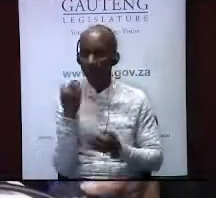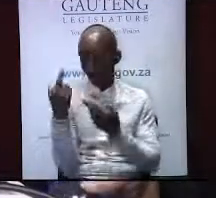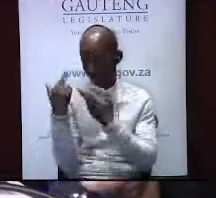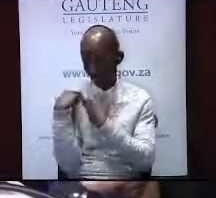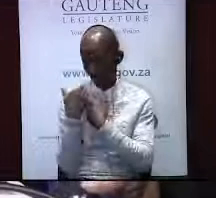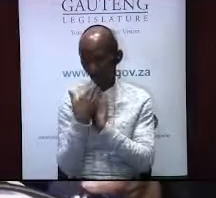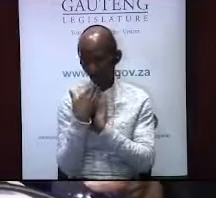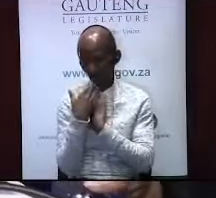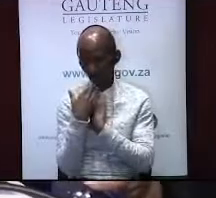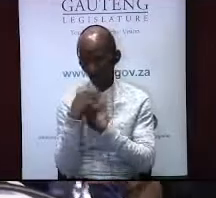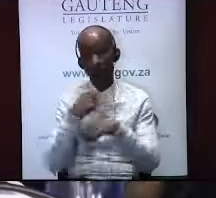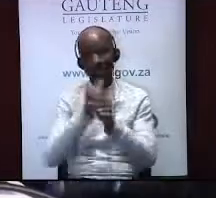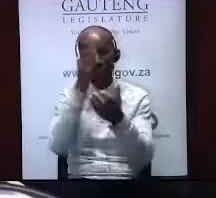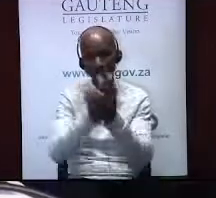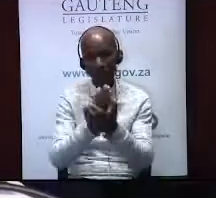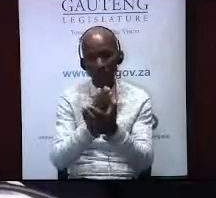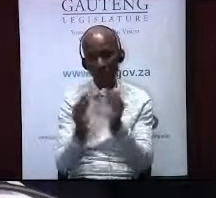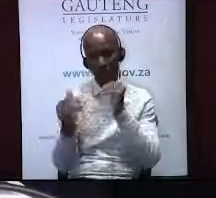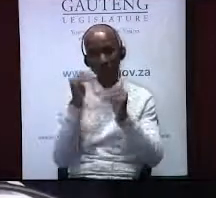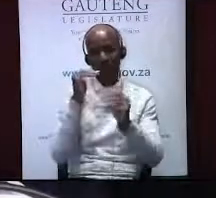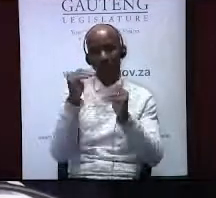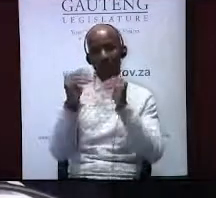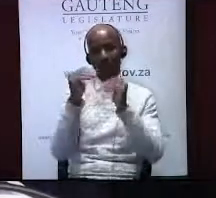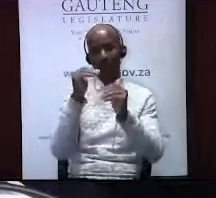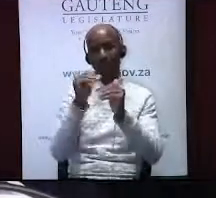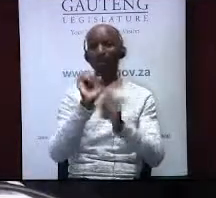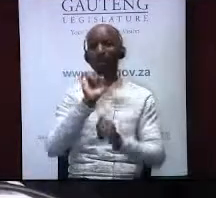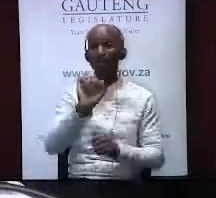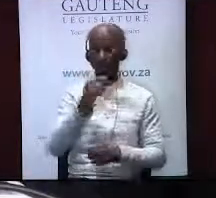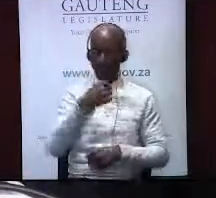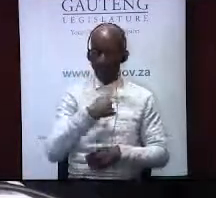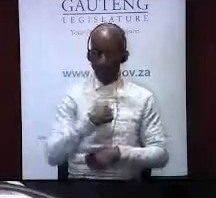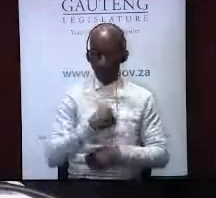responsible to ensure that stability? Nalwena.